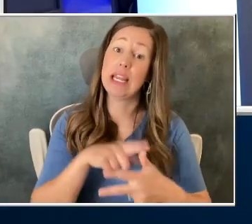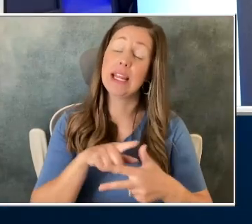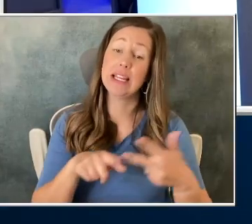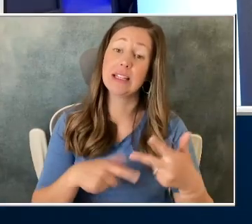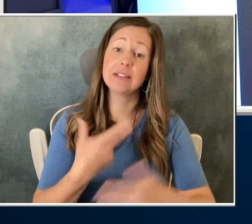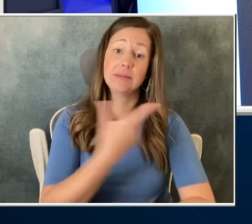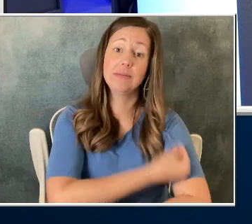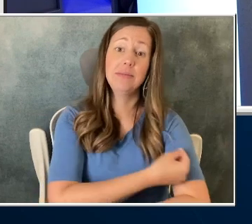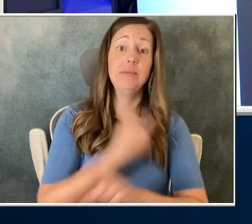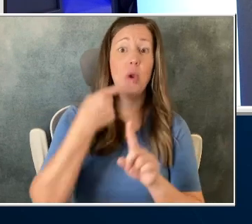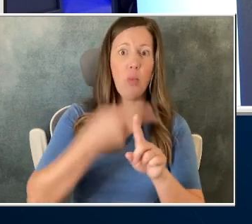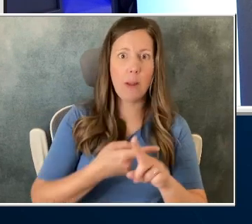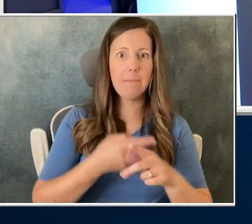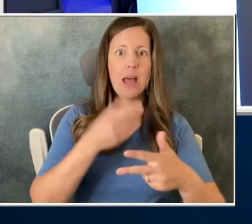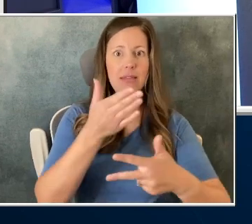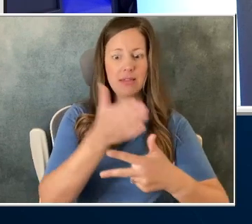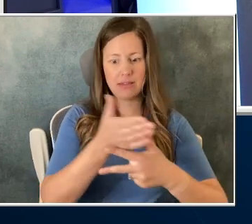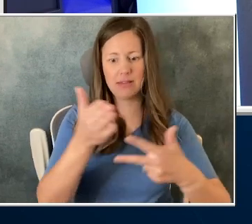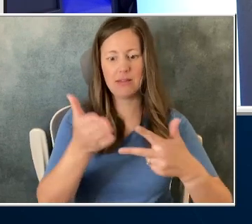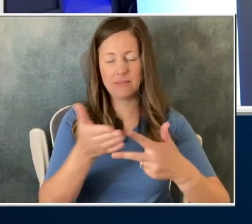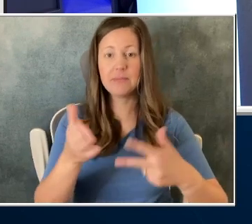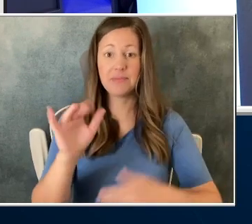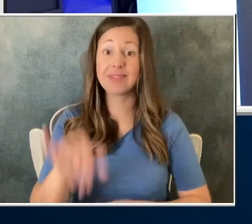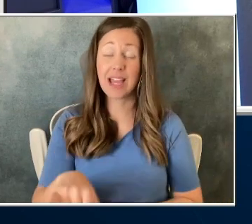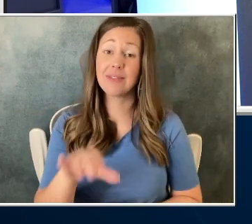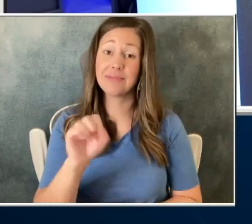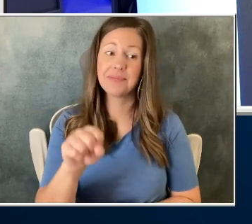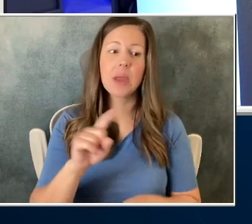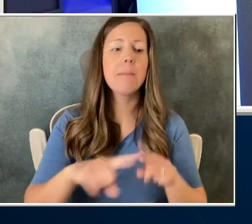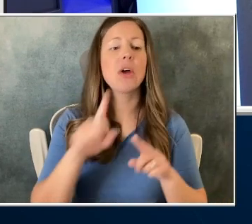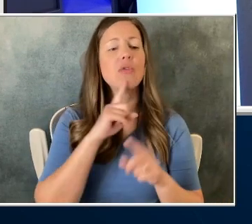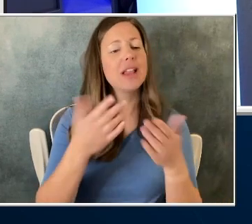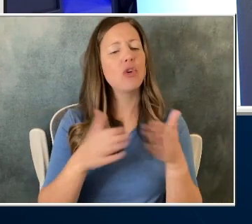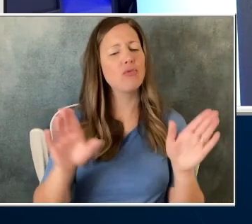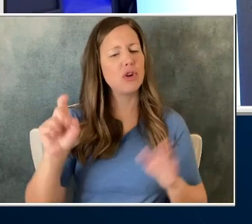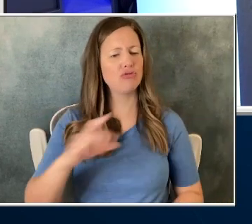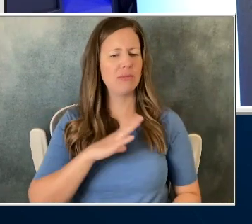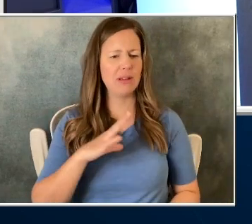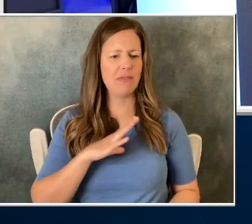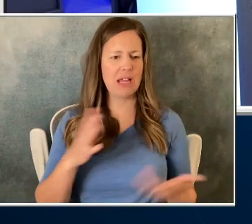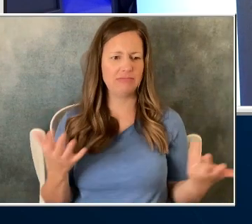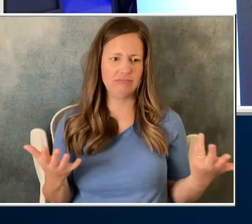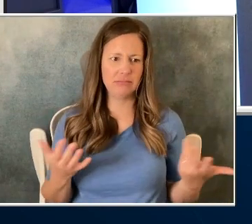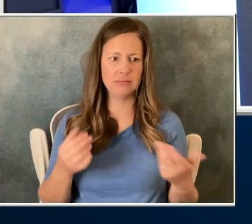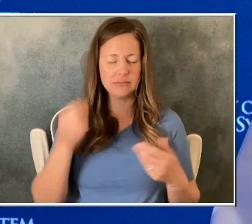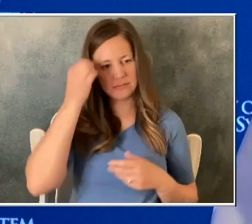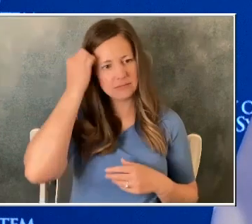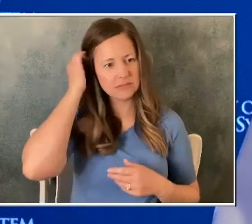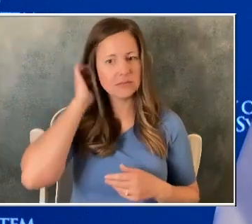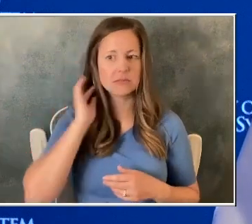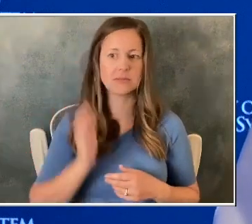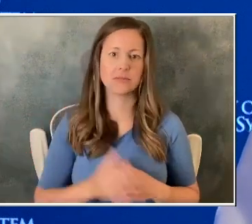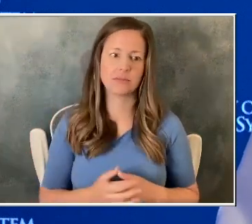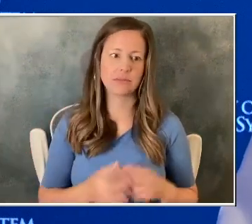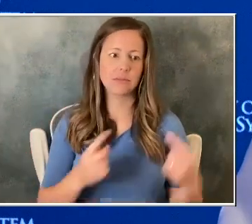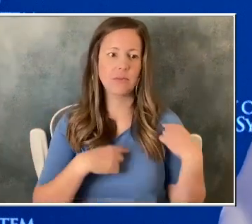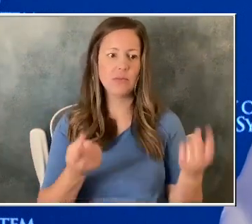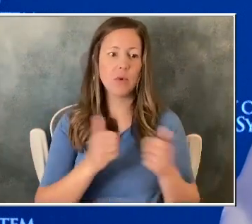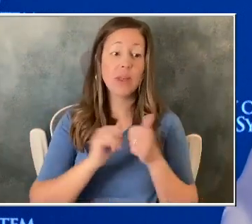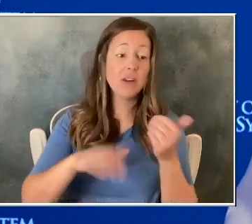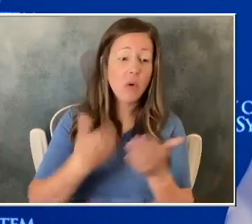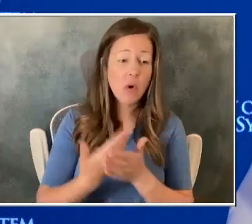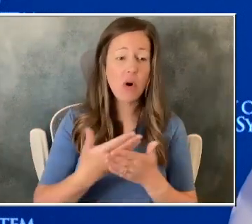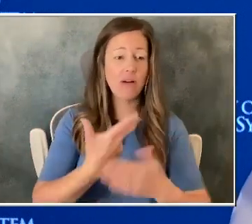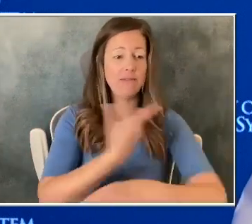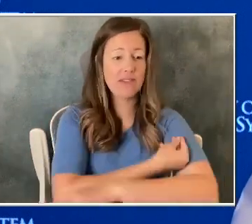apart. And so, we did that already. So you should overall be okay. I mean, so far, with all of the vaccine doses that have been given,